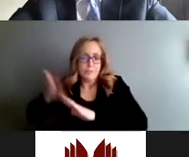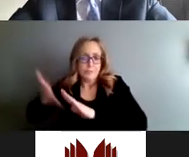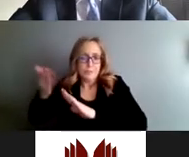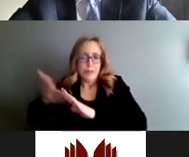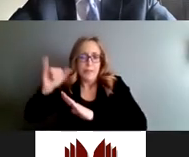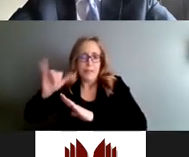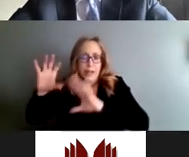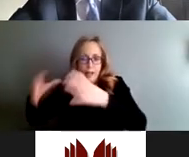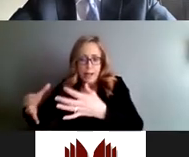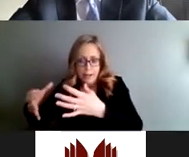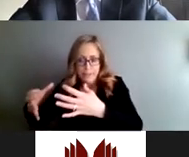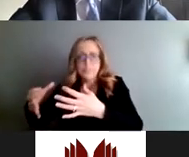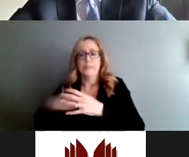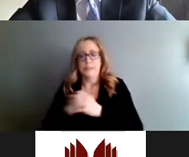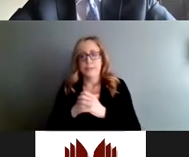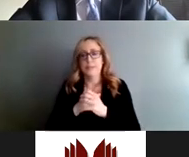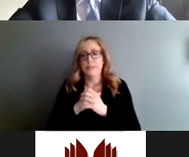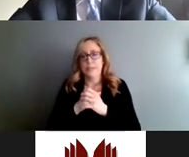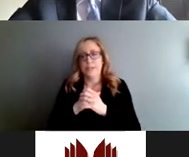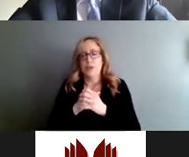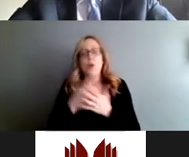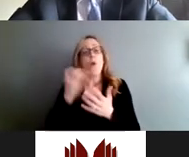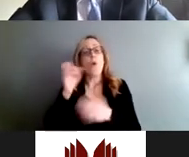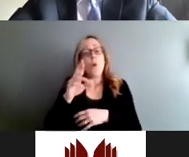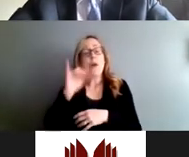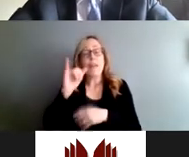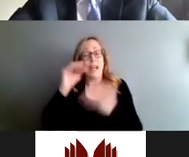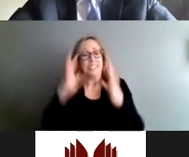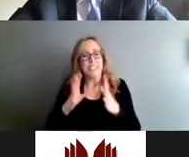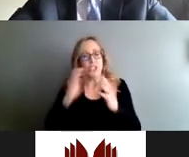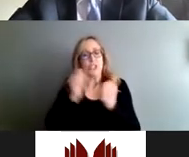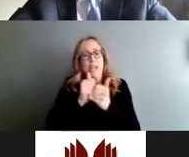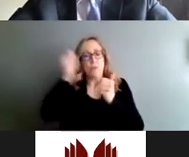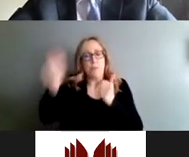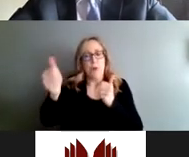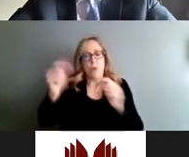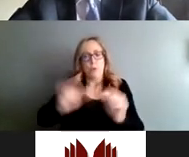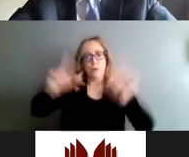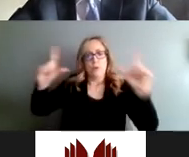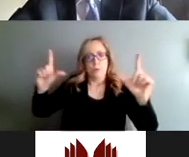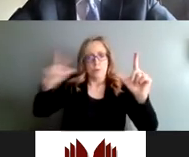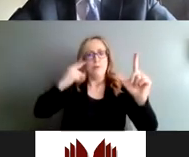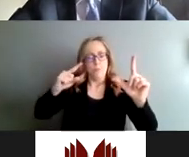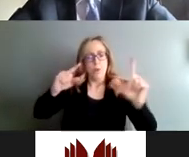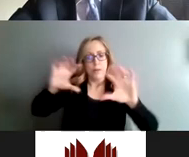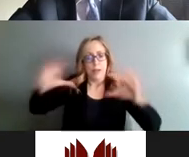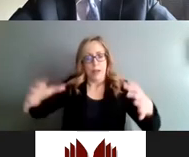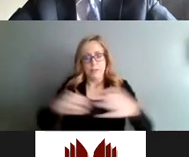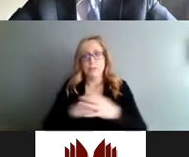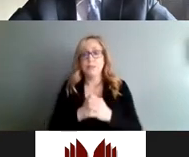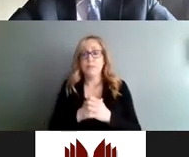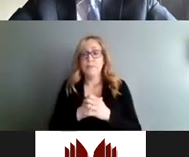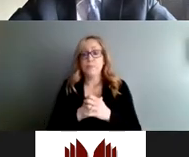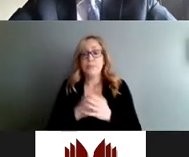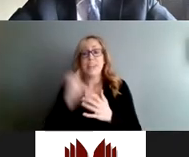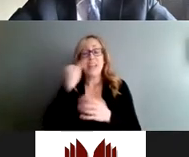that teacher coming into the classroom remotely. Additionally, if someone doesn't have a highest